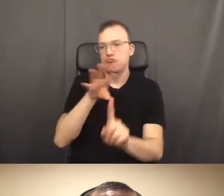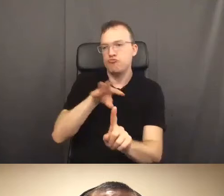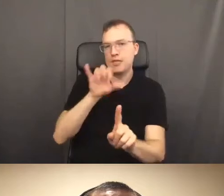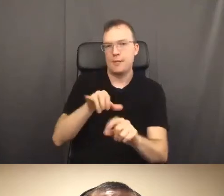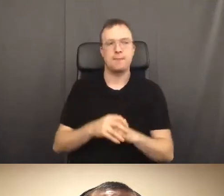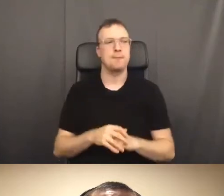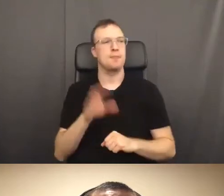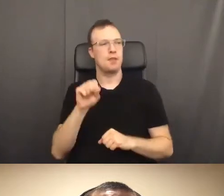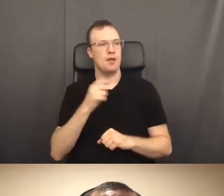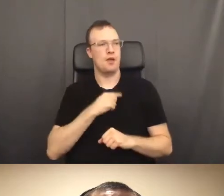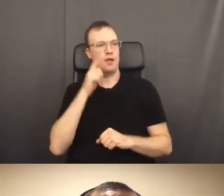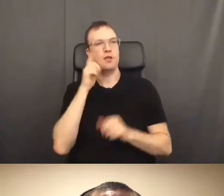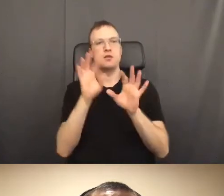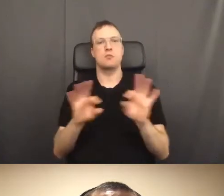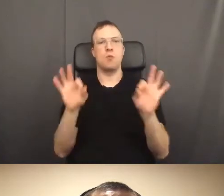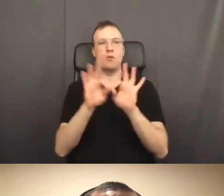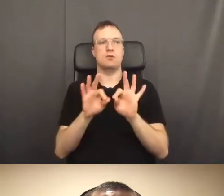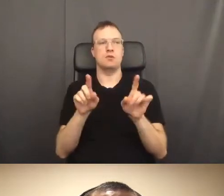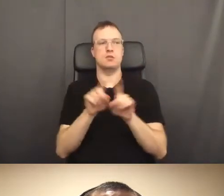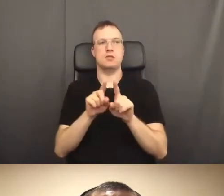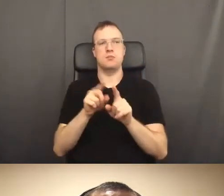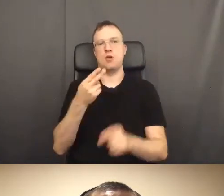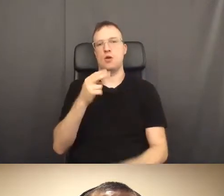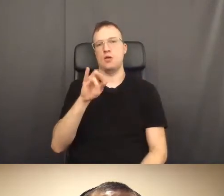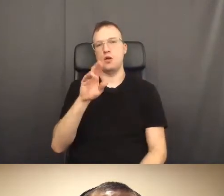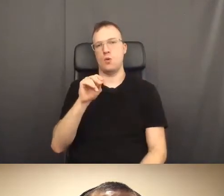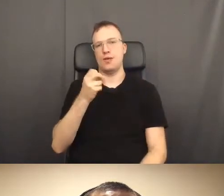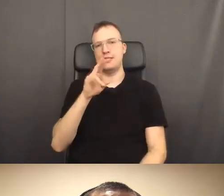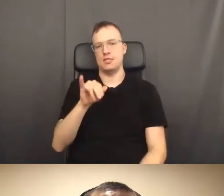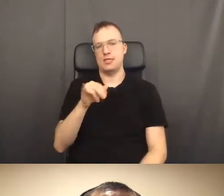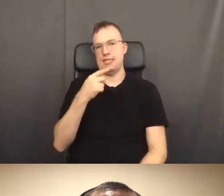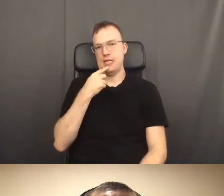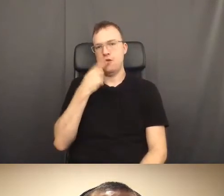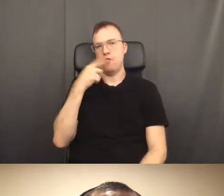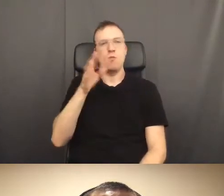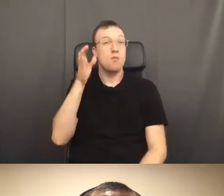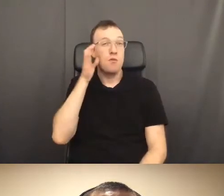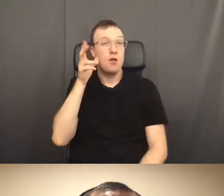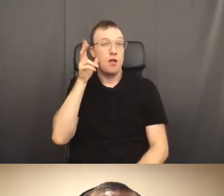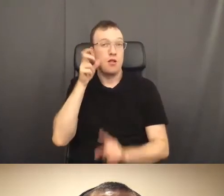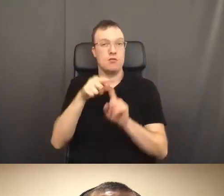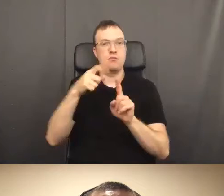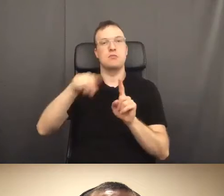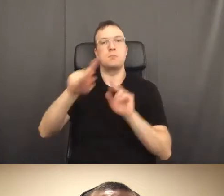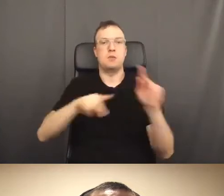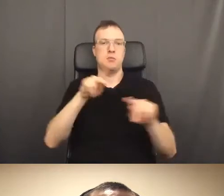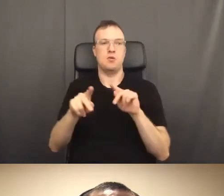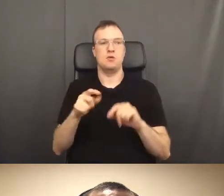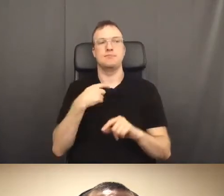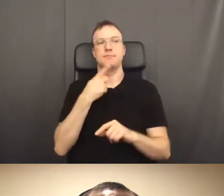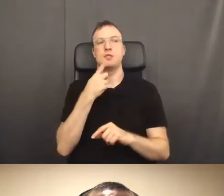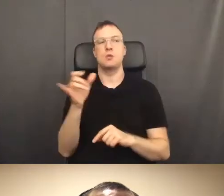Yeah, well, I think it's important, just like Hiroshi said there, to listen to people. And I would say